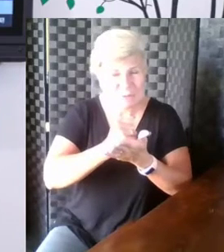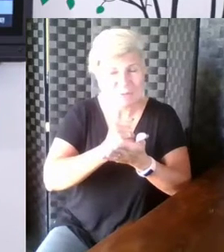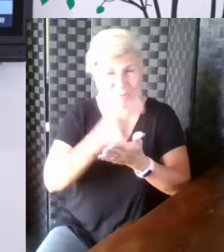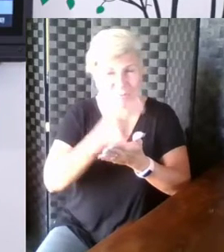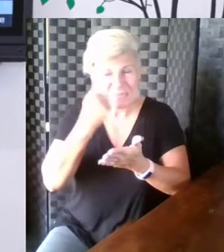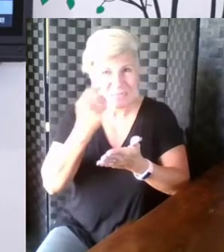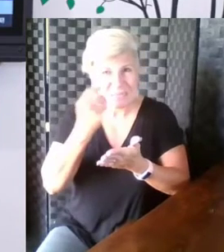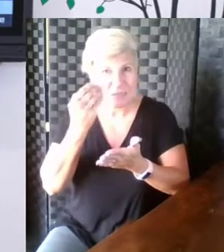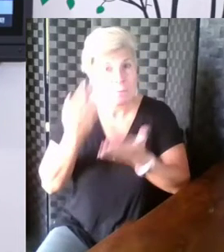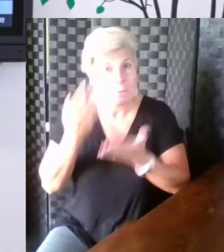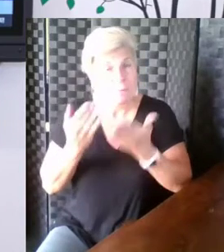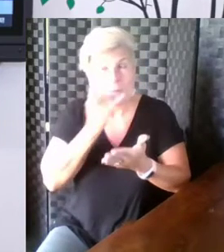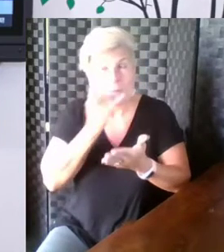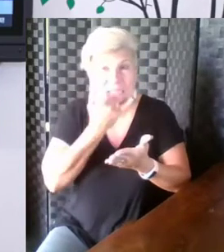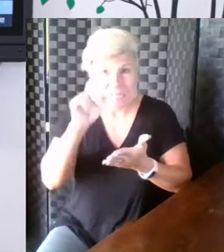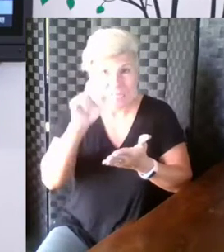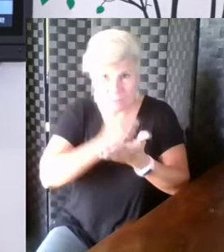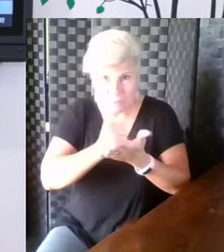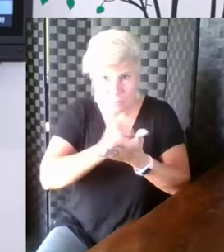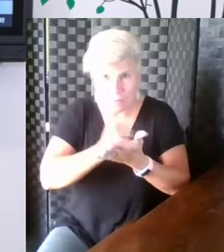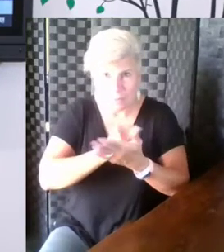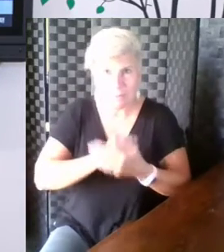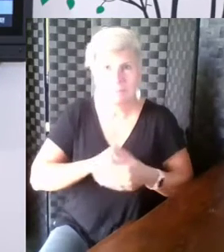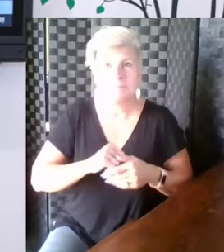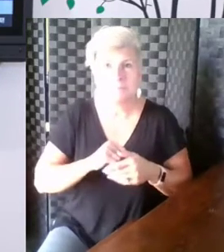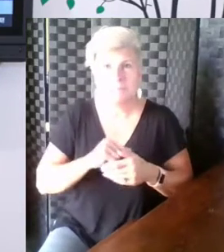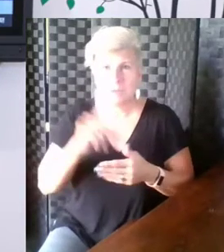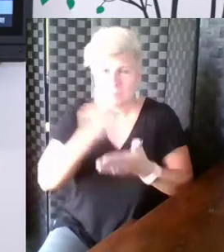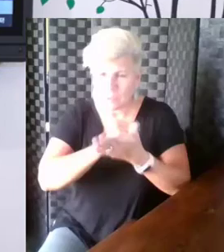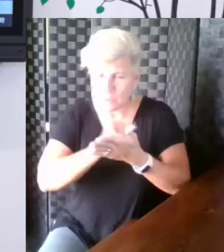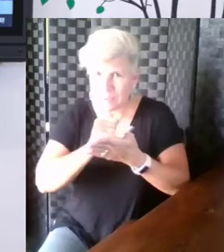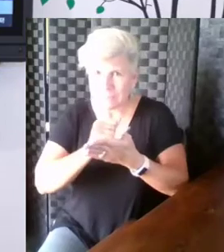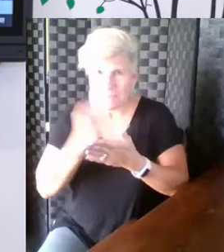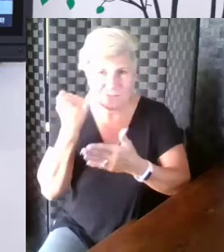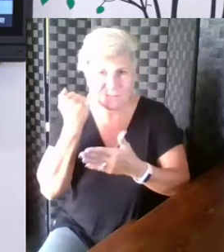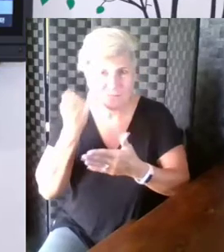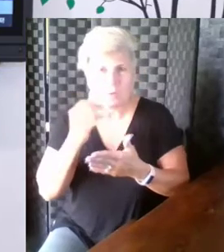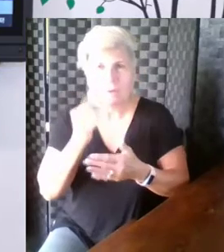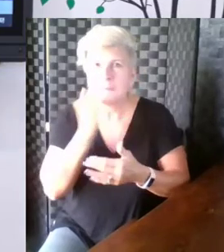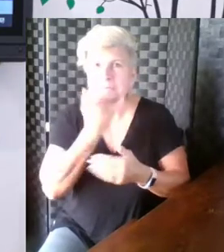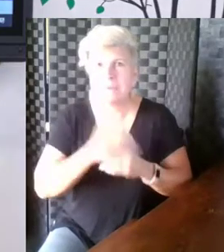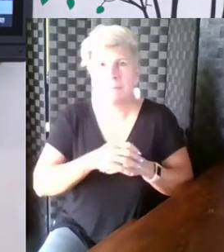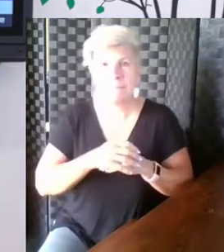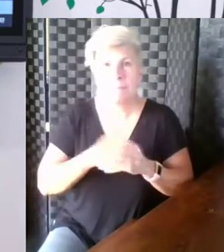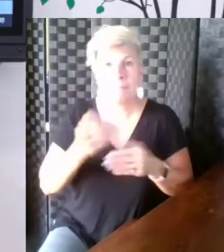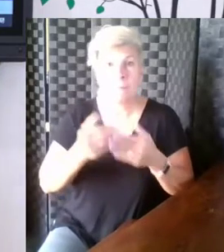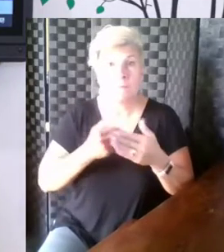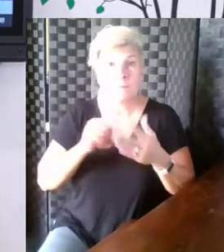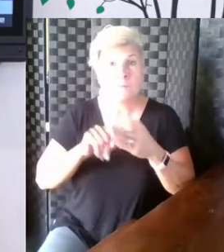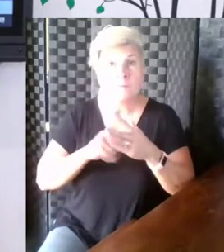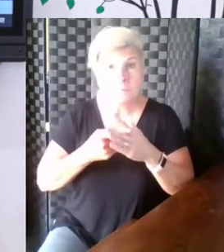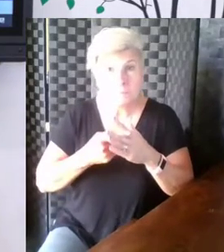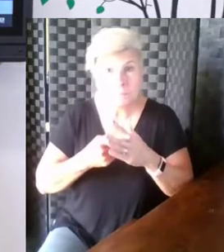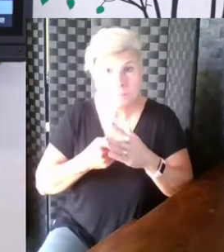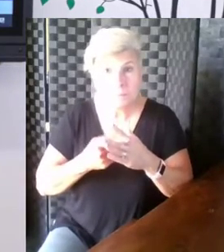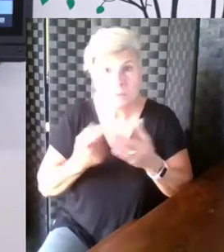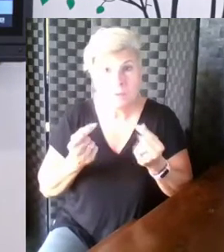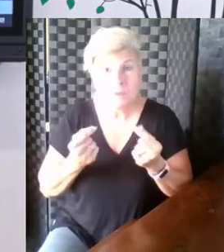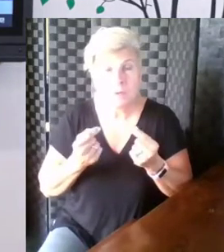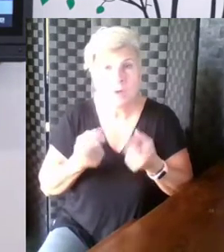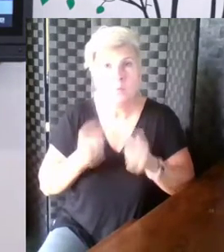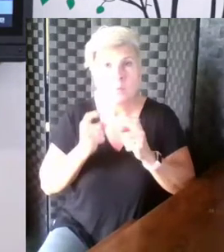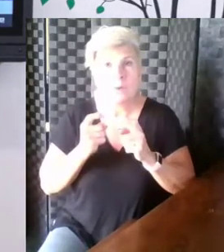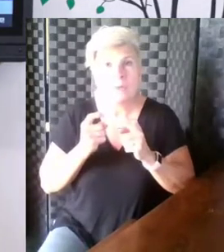just never know when you might make a mistake in math. And we want to be able to erase that away when we do. All right, before we get started, we're going to do a